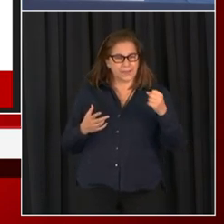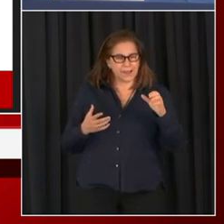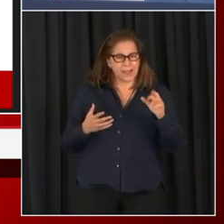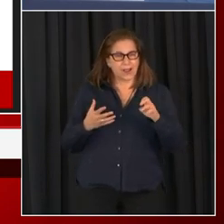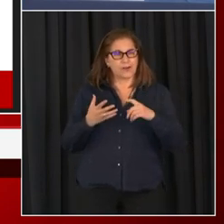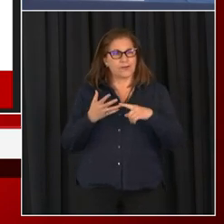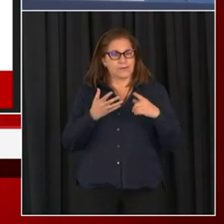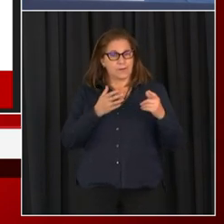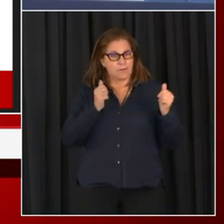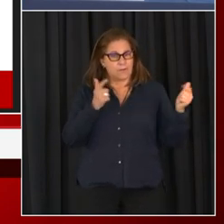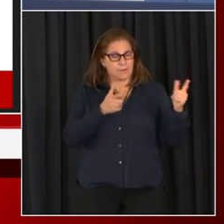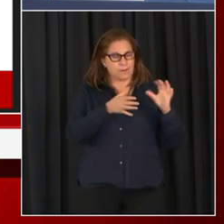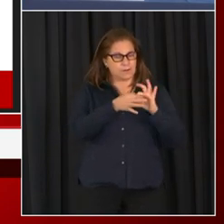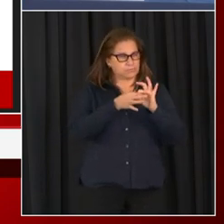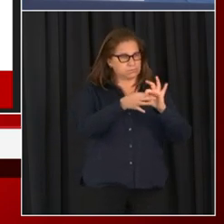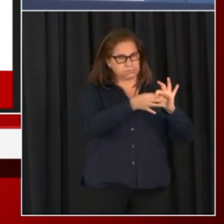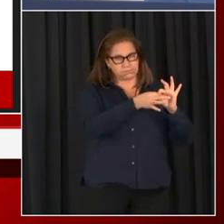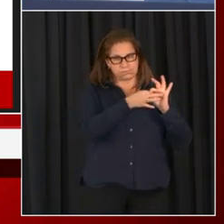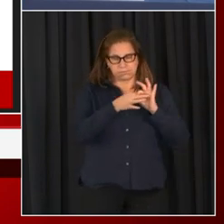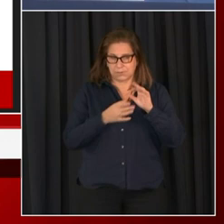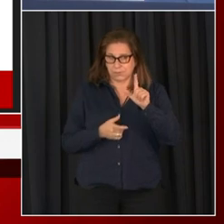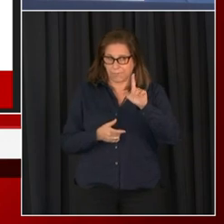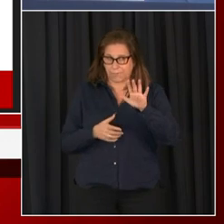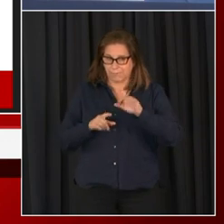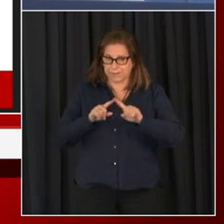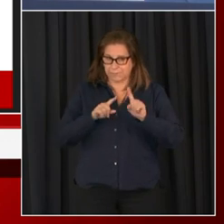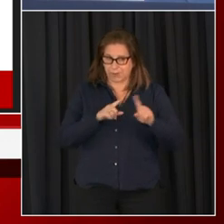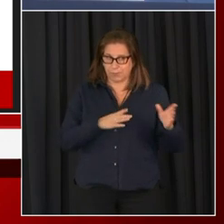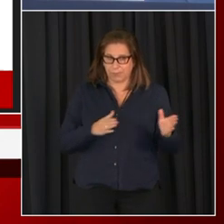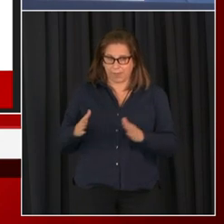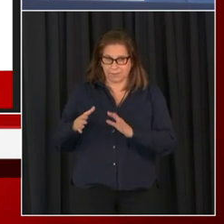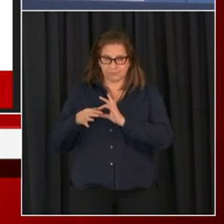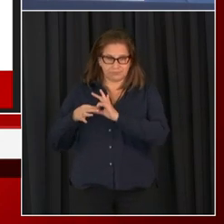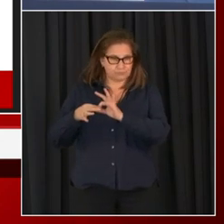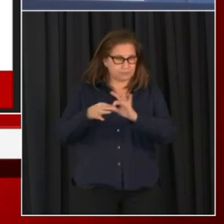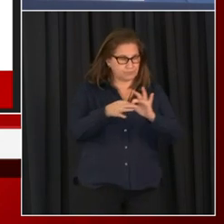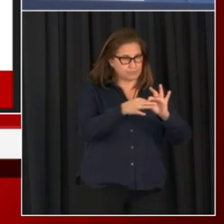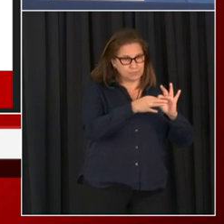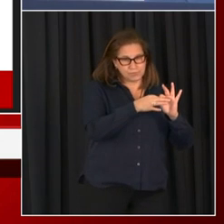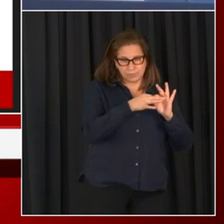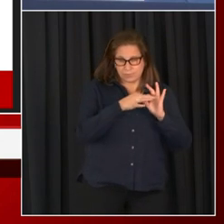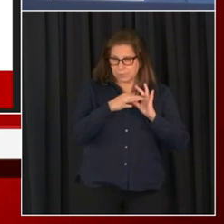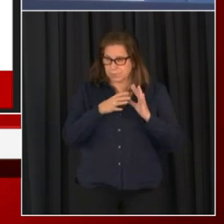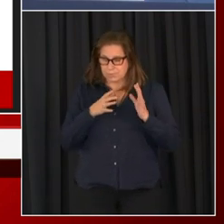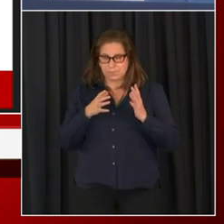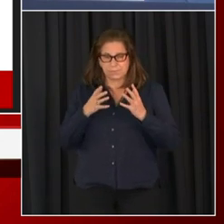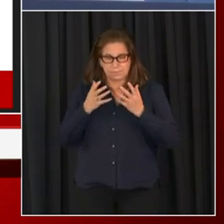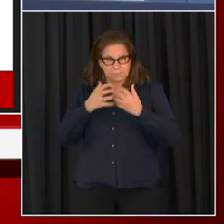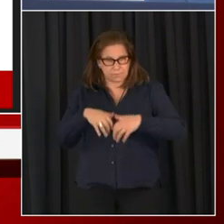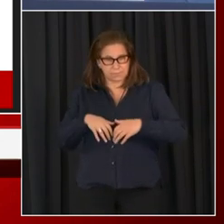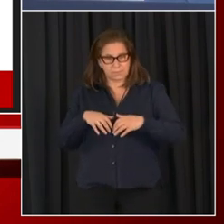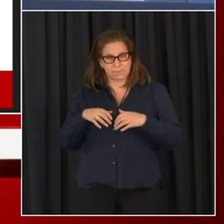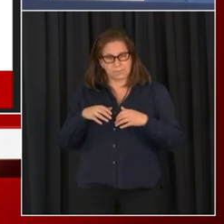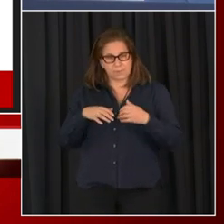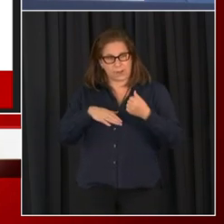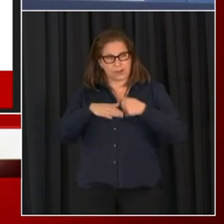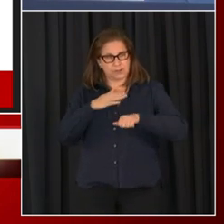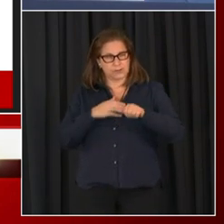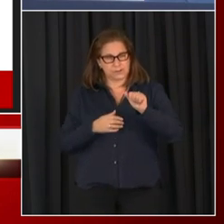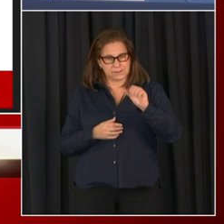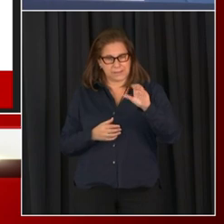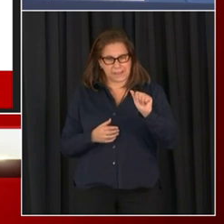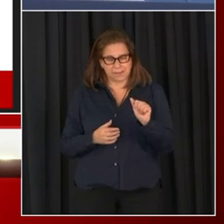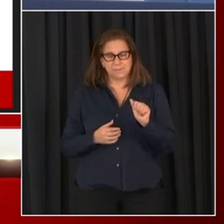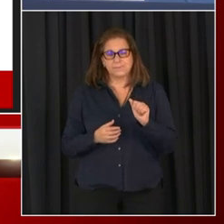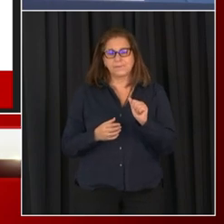Care First Blue Cross Blue Shield. Next slide, please. So, get covered and stay covered. To learn